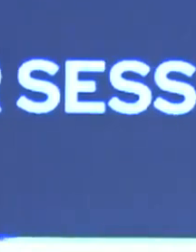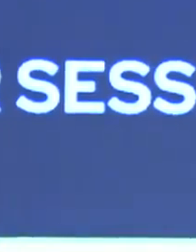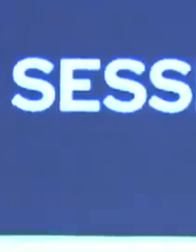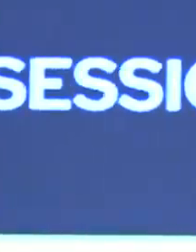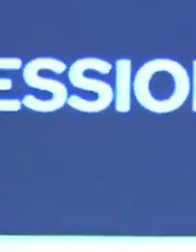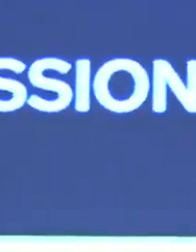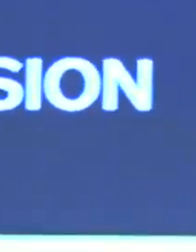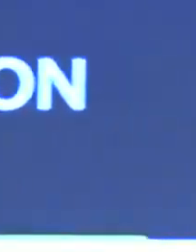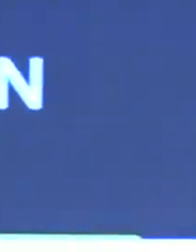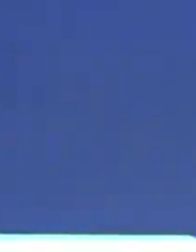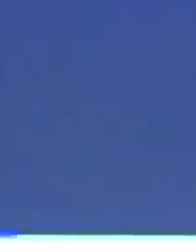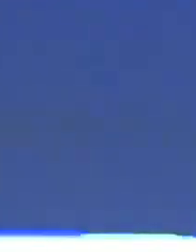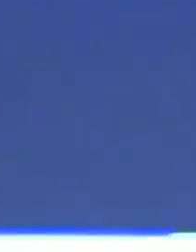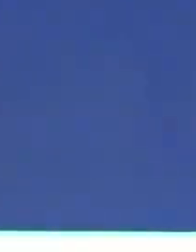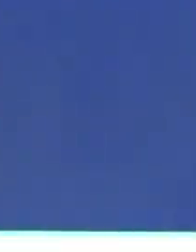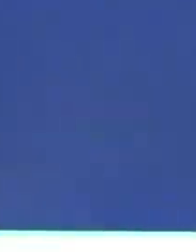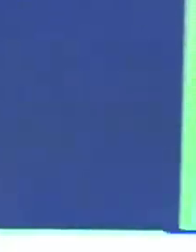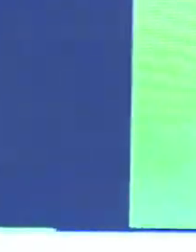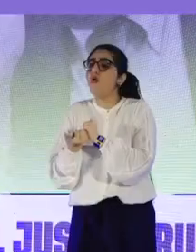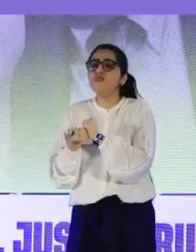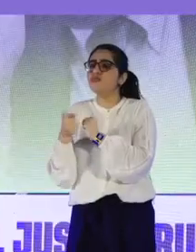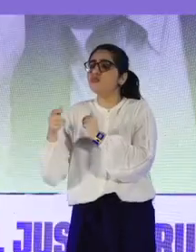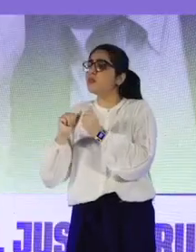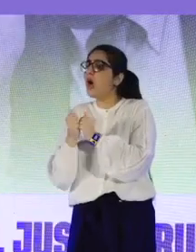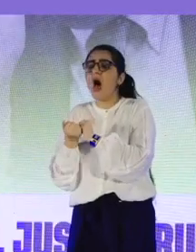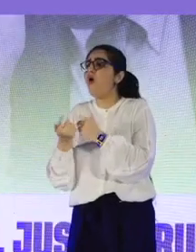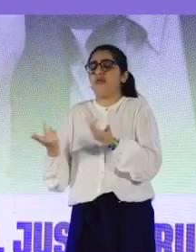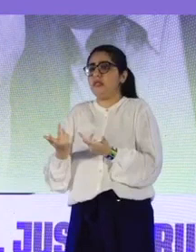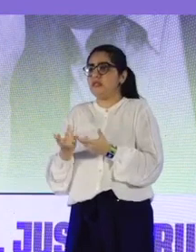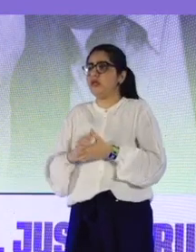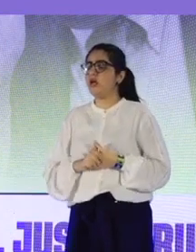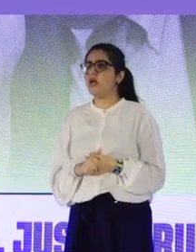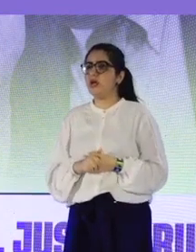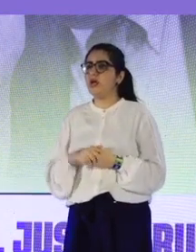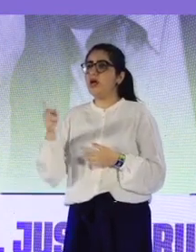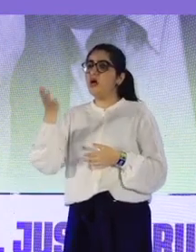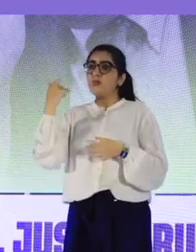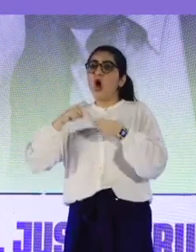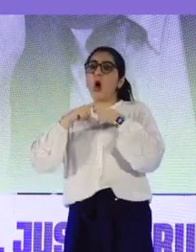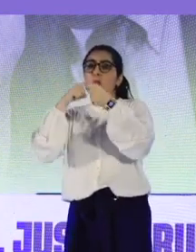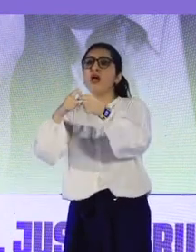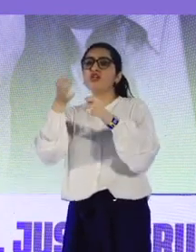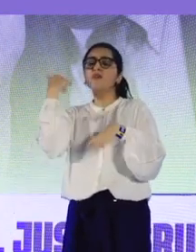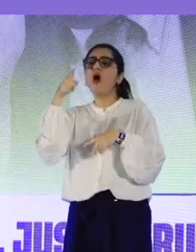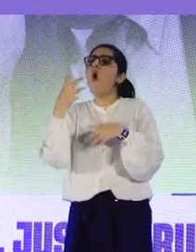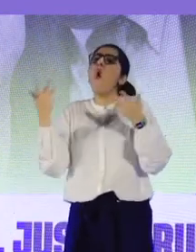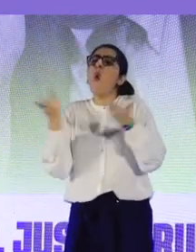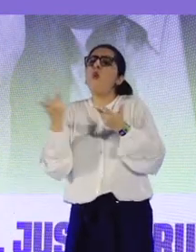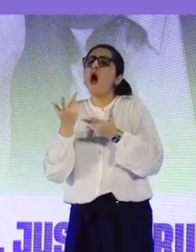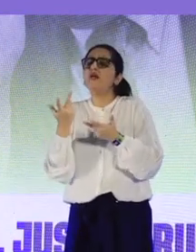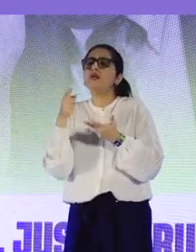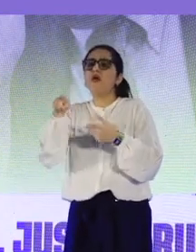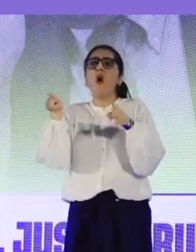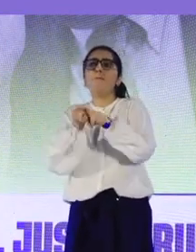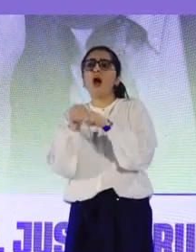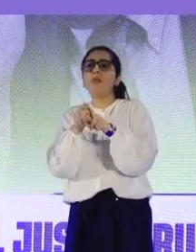all this data, and how do we make sense of it? So the question was, what does it mean to be young in Pakistan? And we said, let us do this.